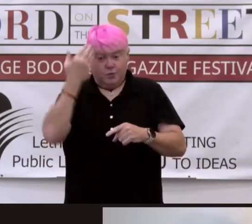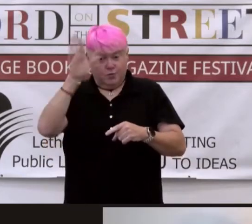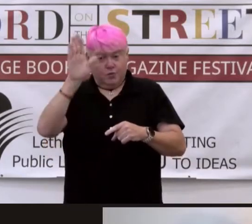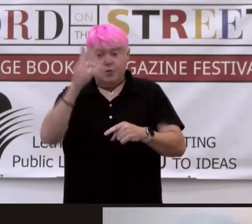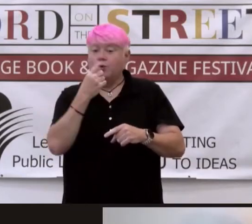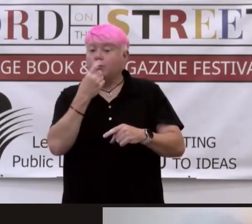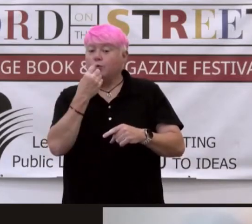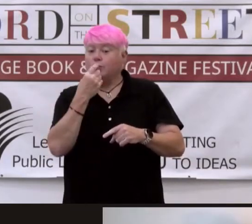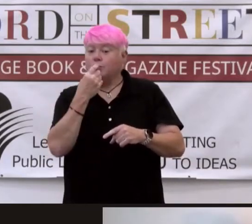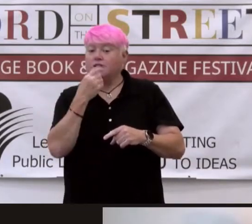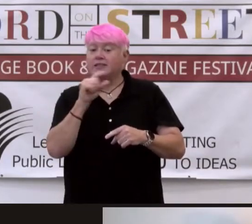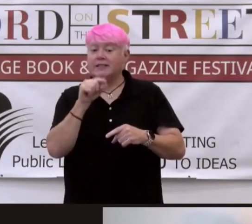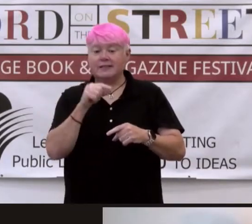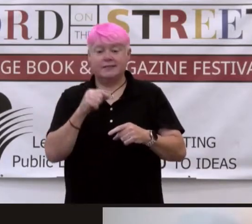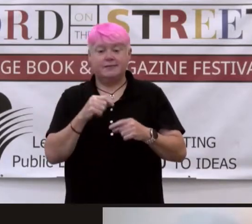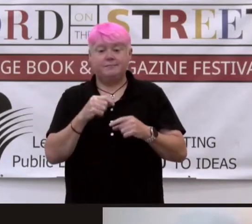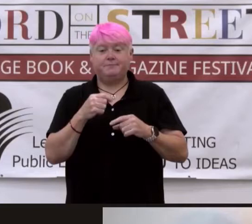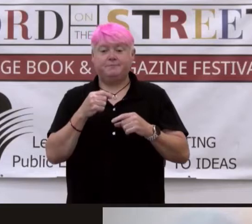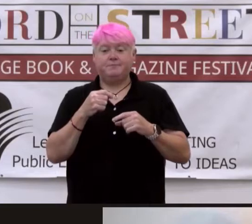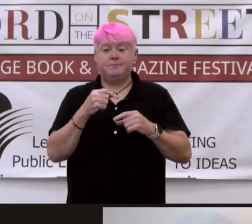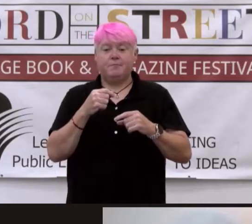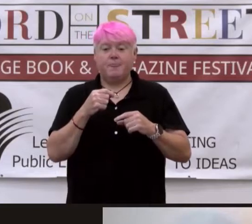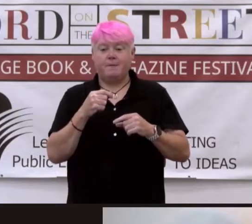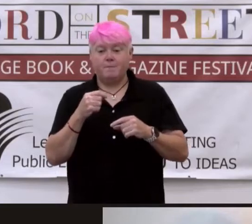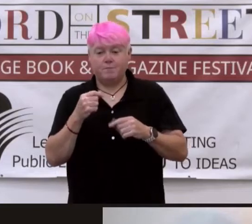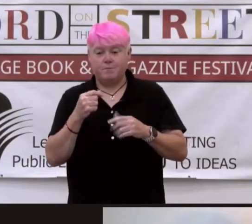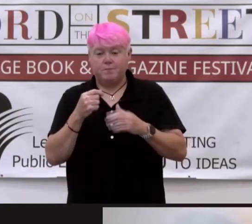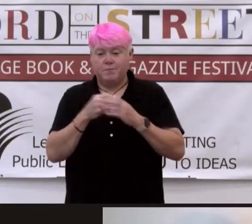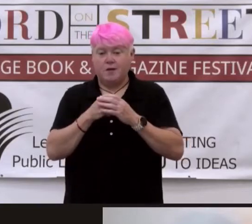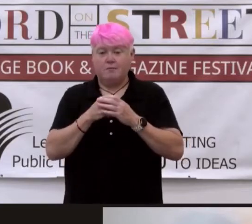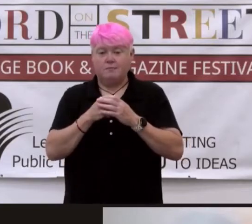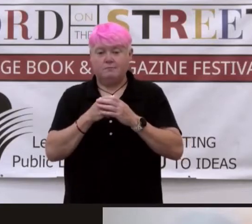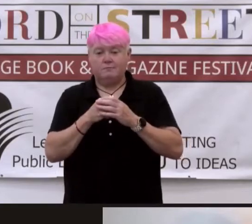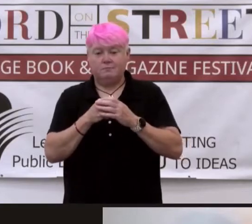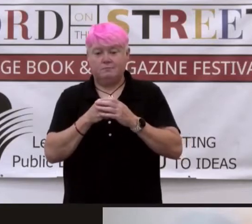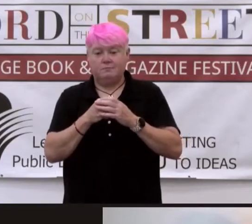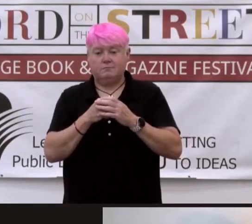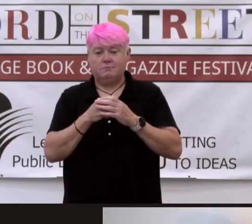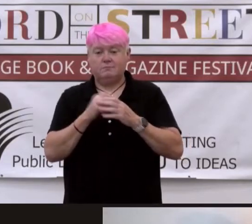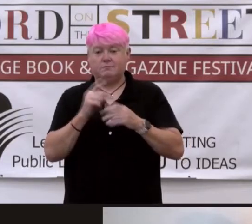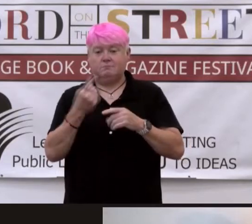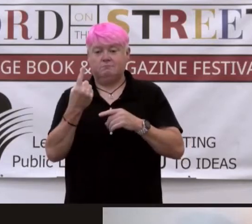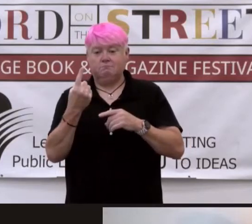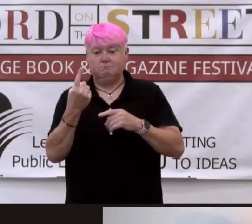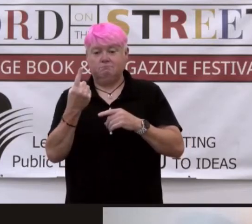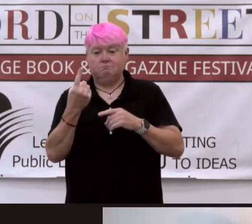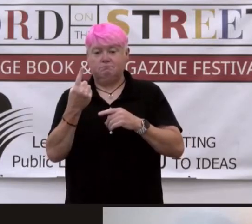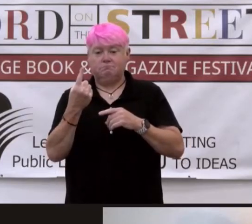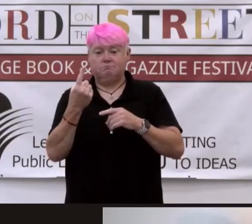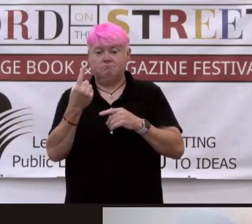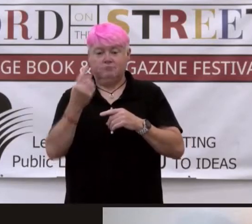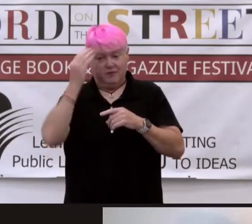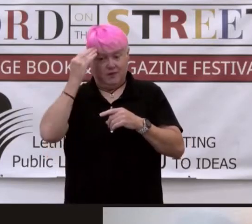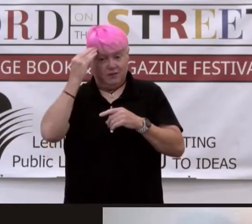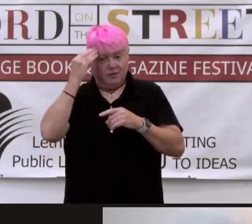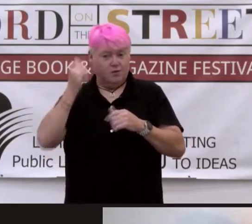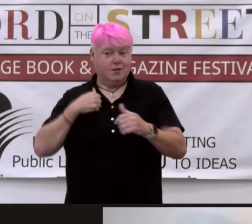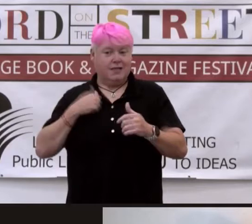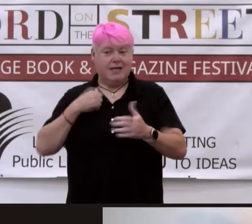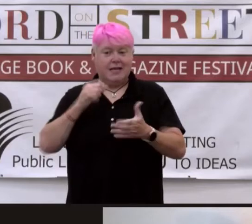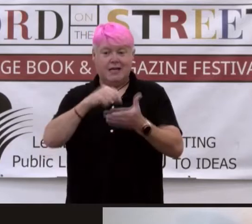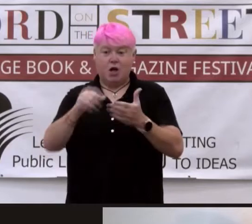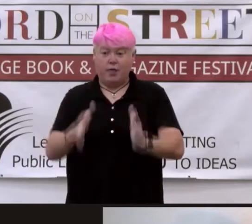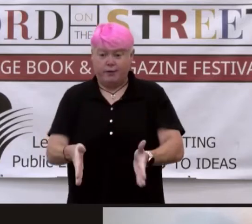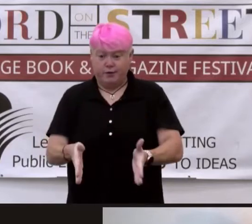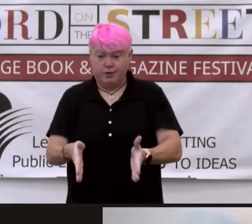Courtney is I would say one of the very well-known Canadian authors, or at least I see your